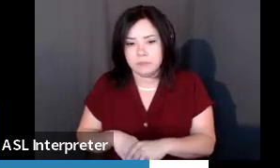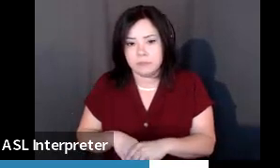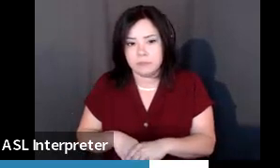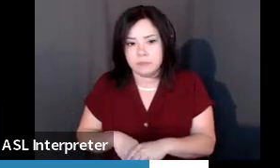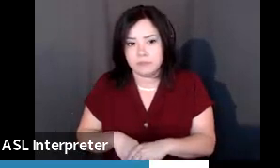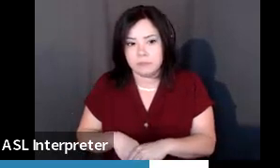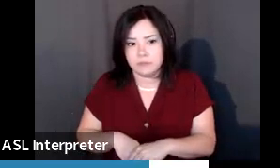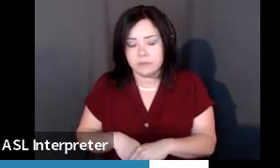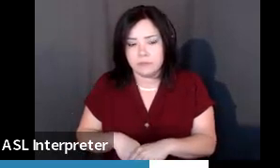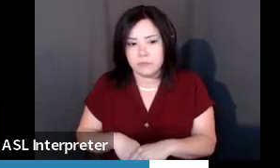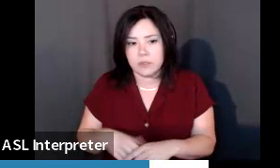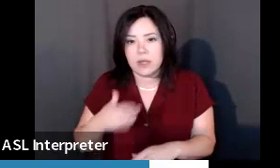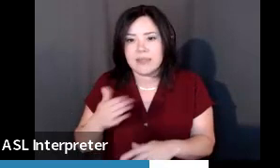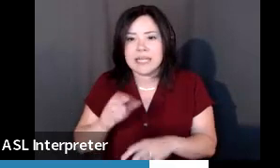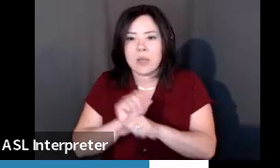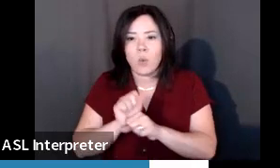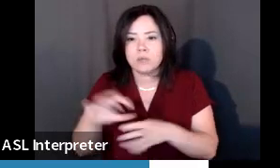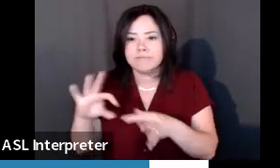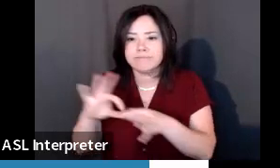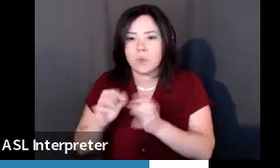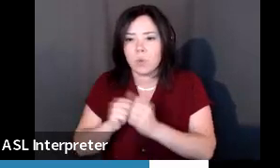things that work with like Alexa and things like that.